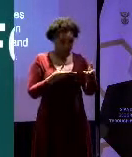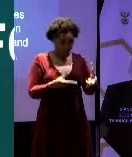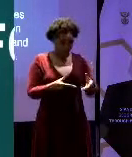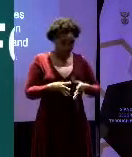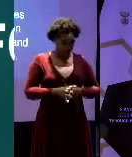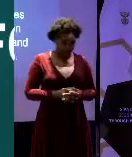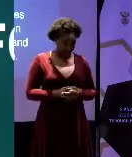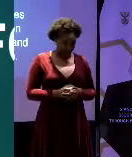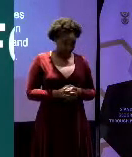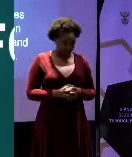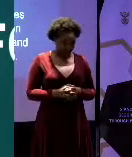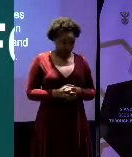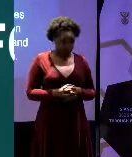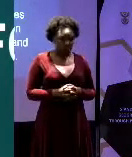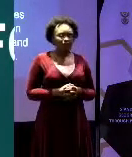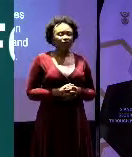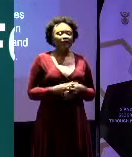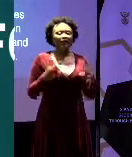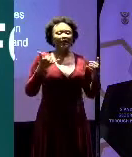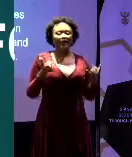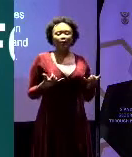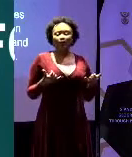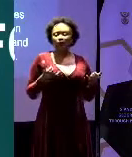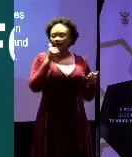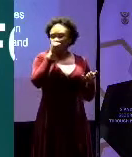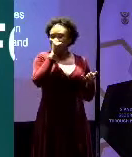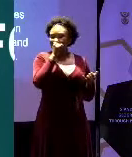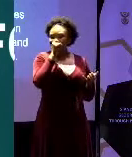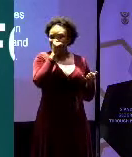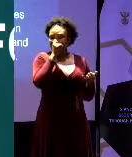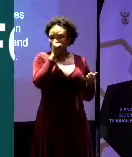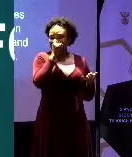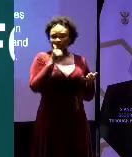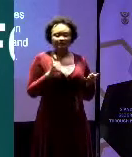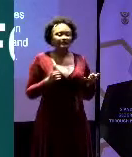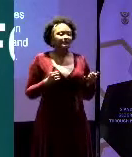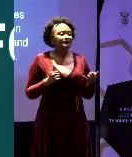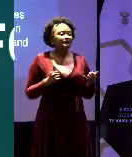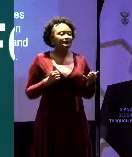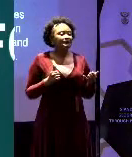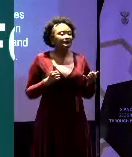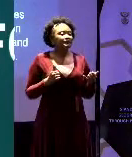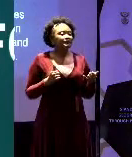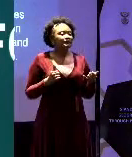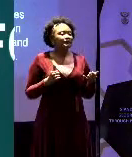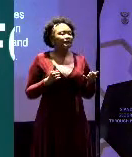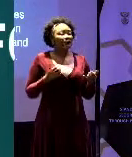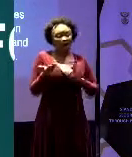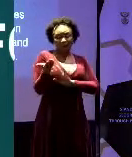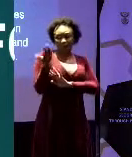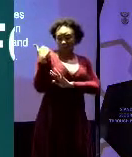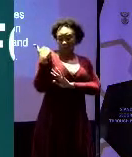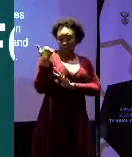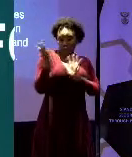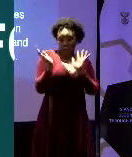name. Now, having served in this past